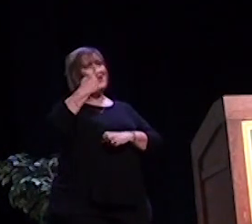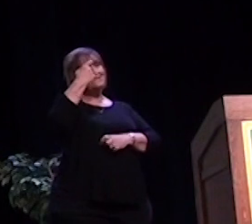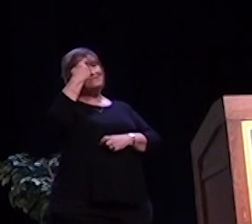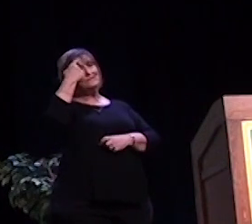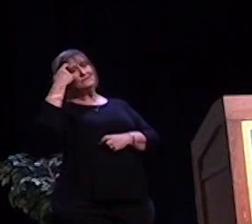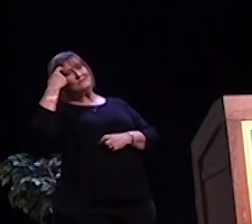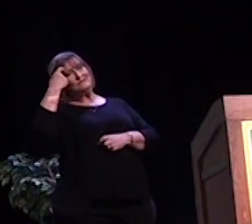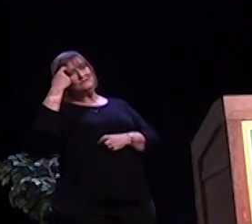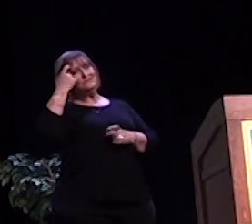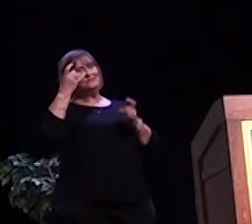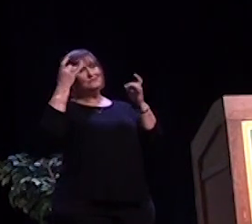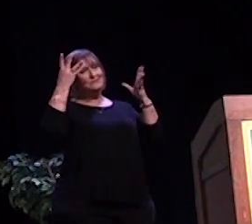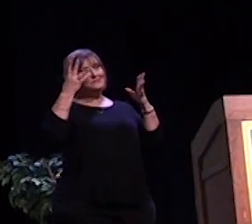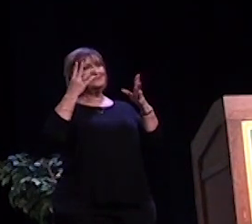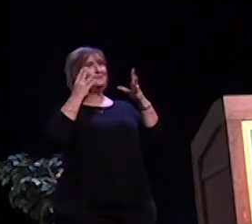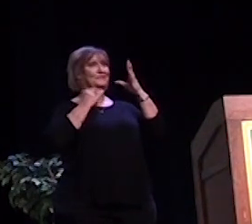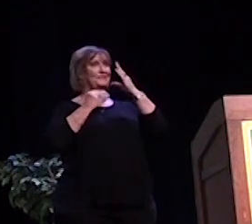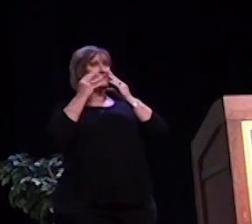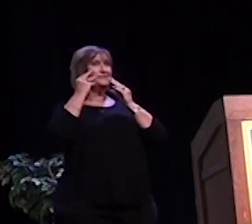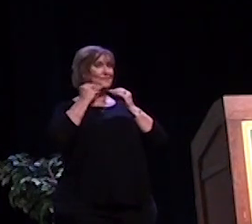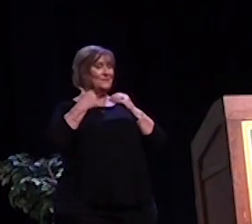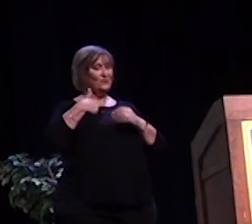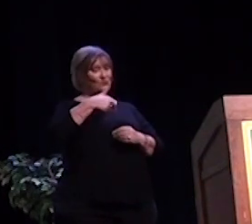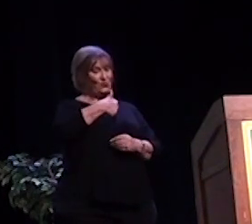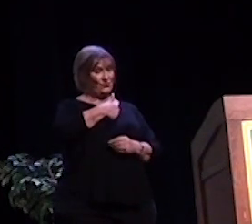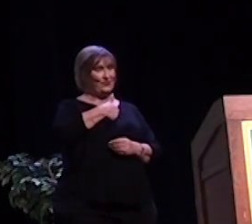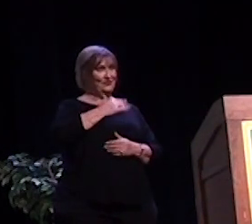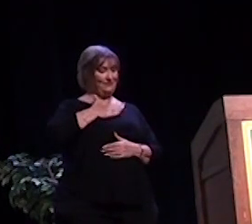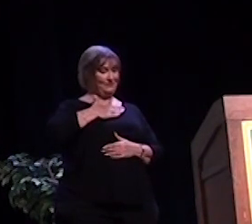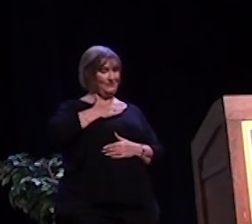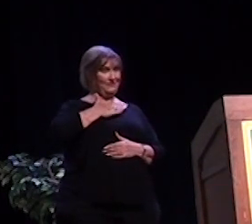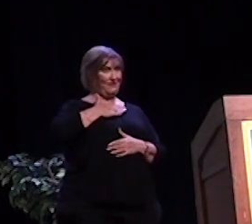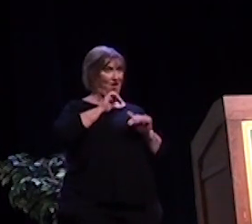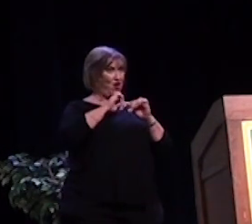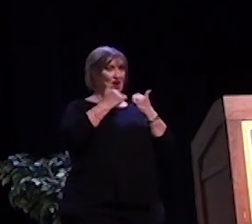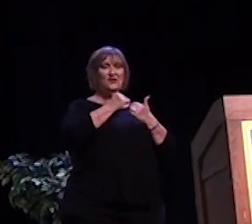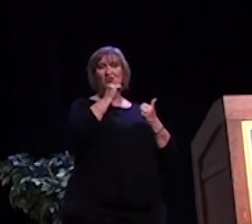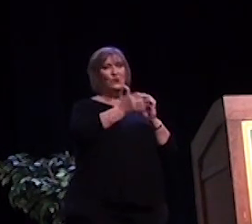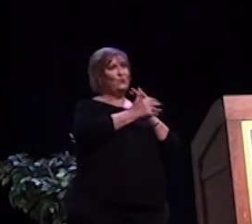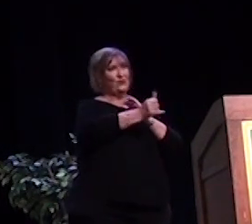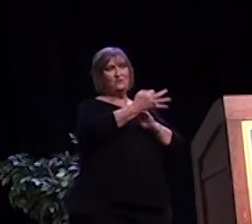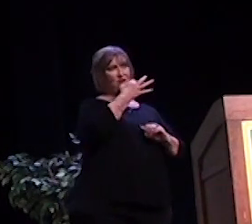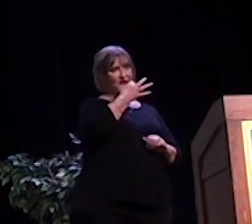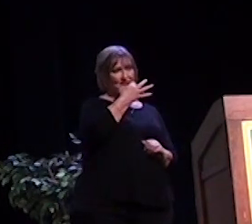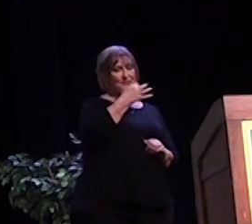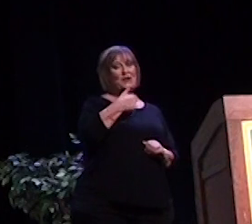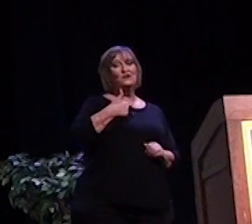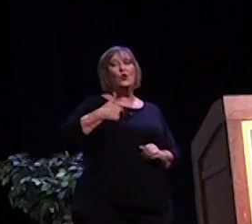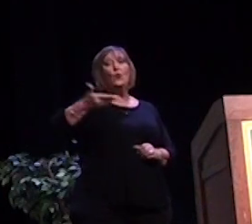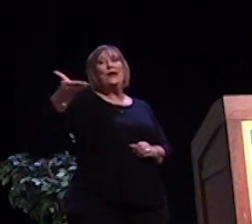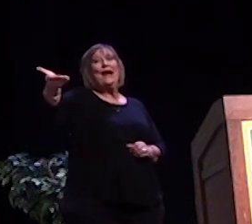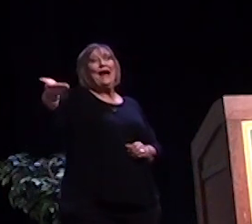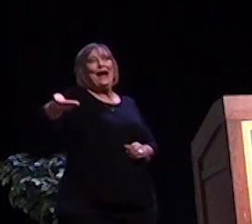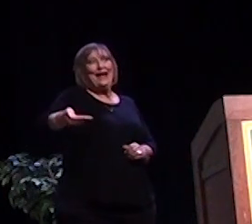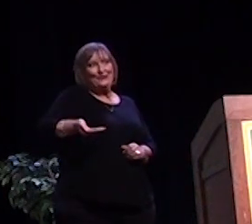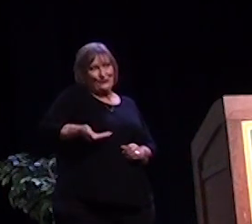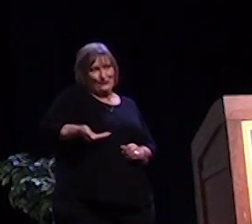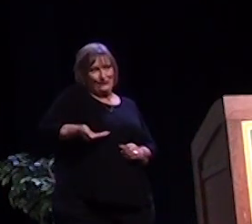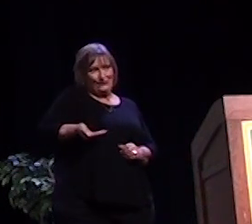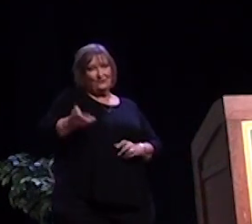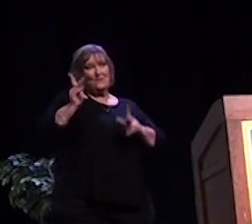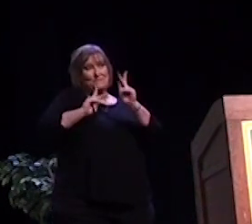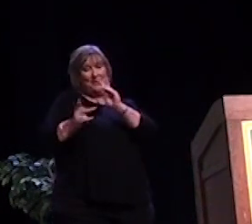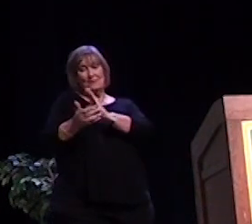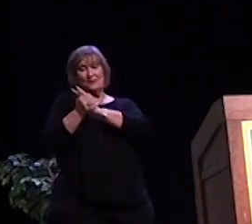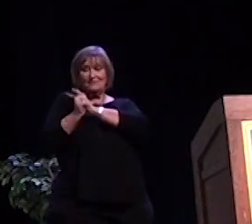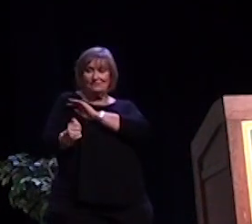to heal. And we, in our organization, is not expert in that. So we are experts in gathering community